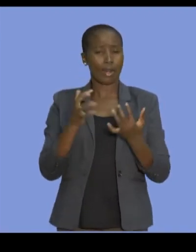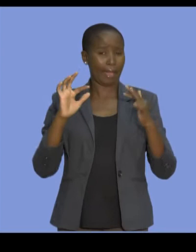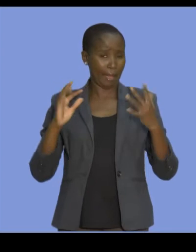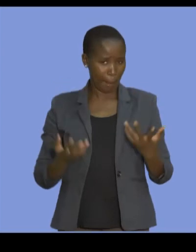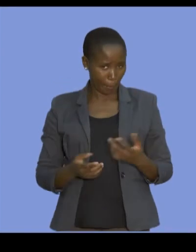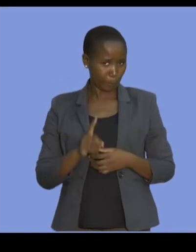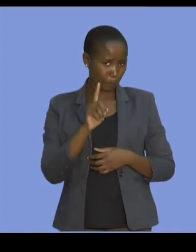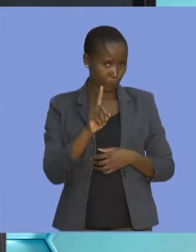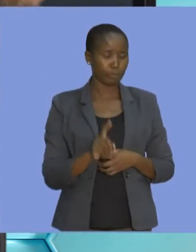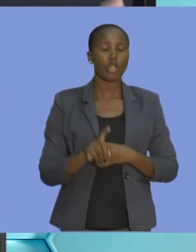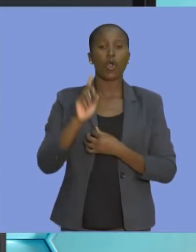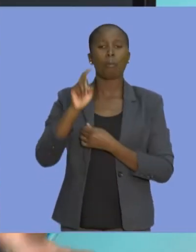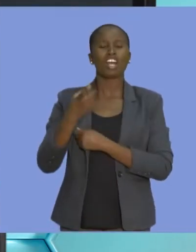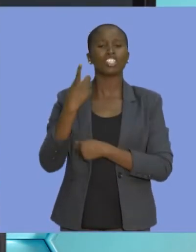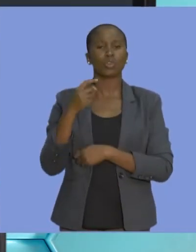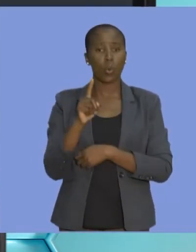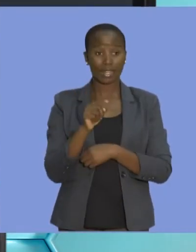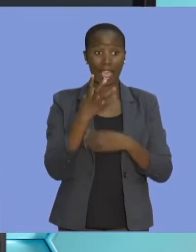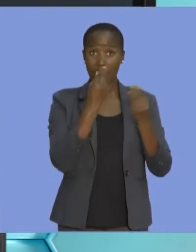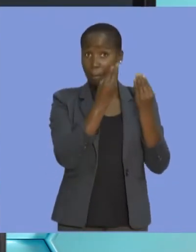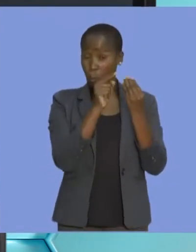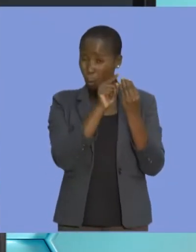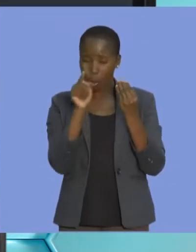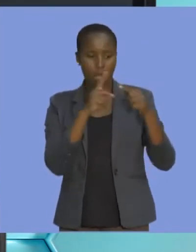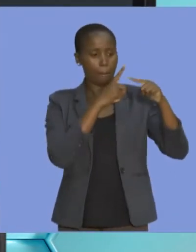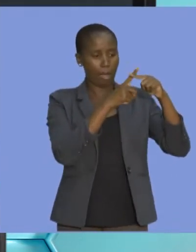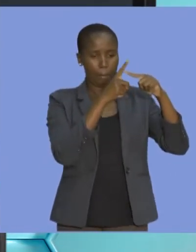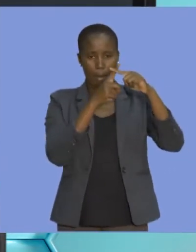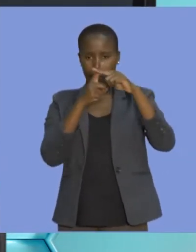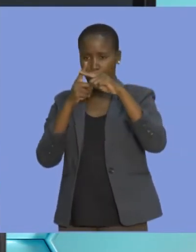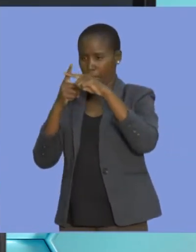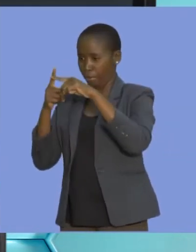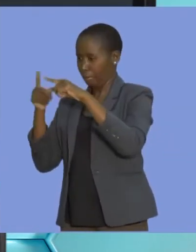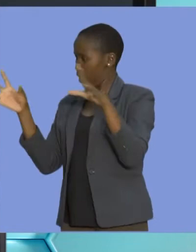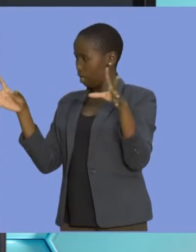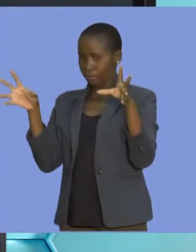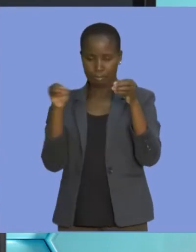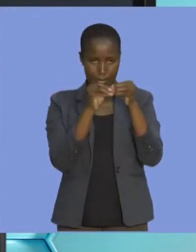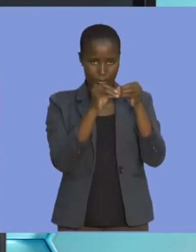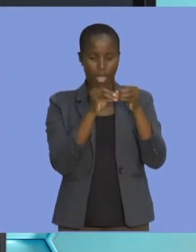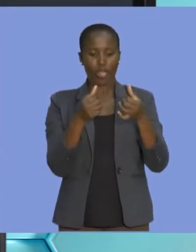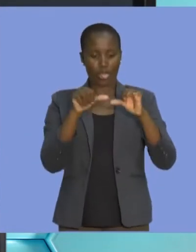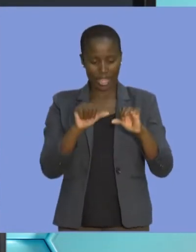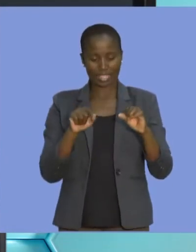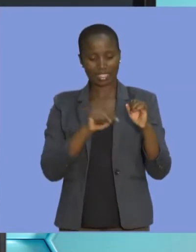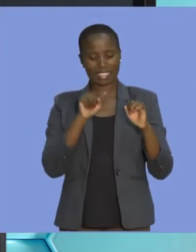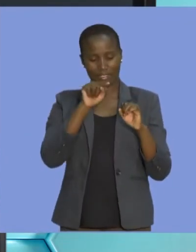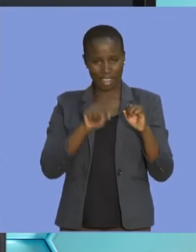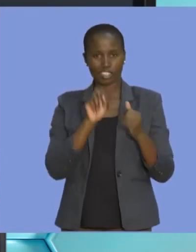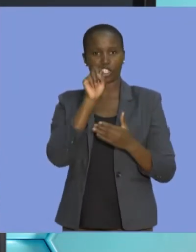have to add all the number divided by 12 because we're working with 12